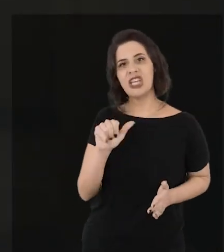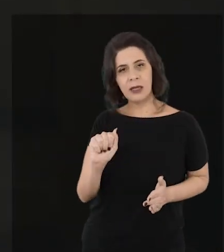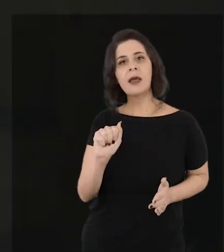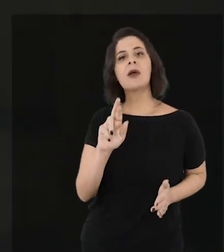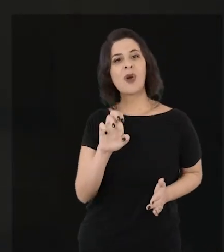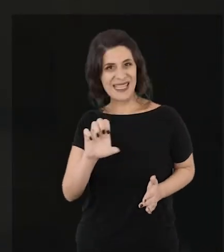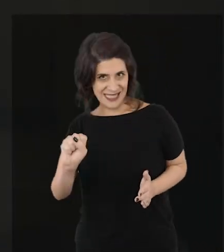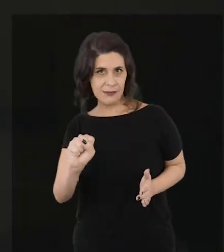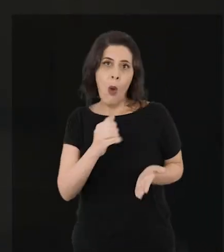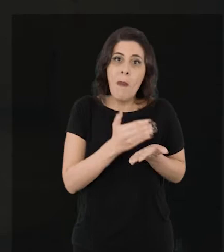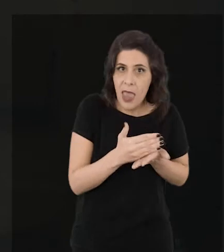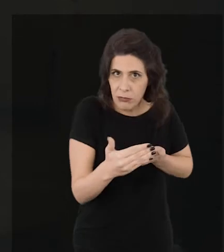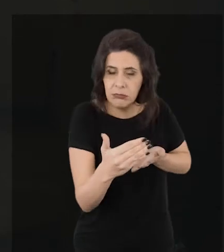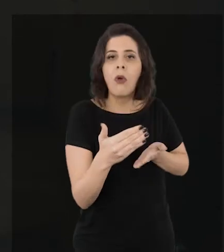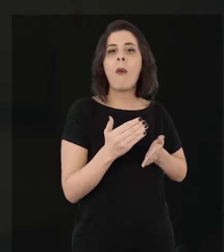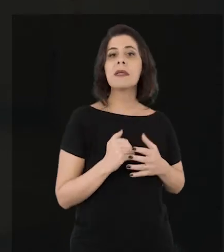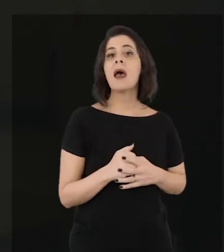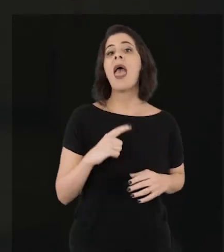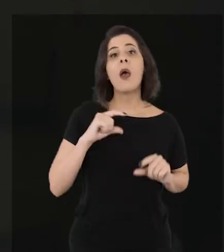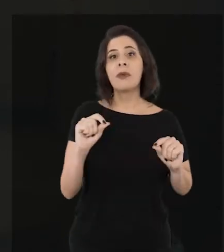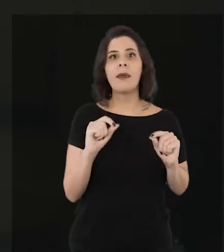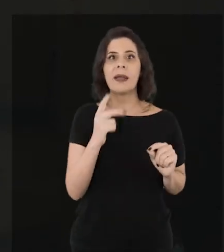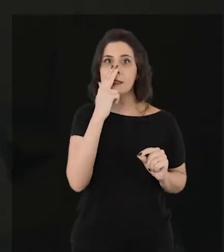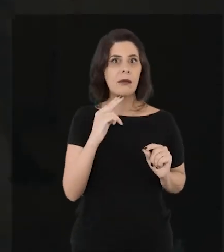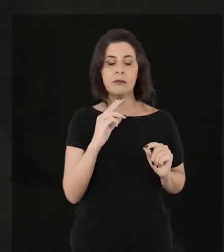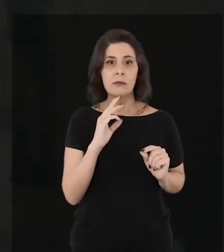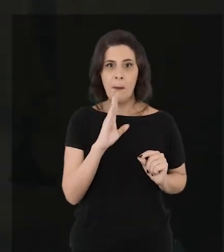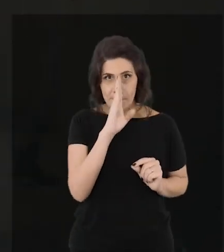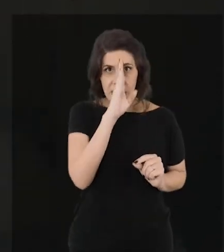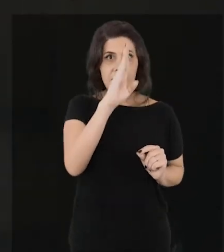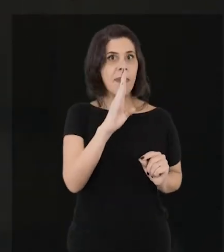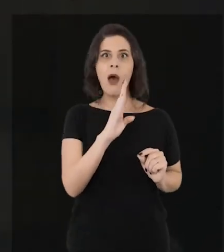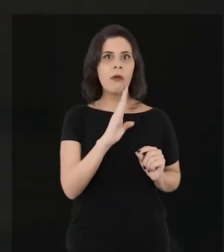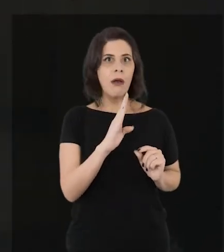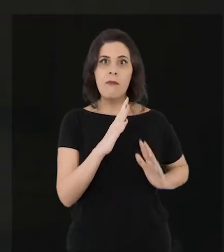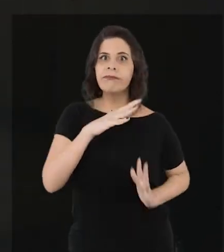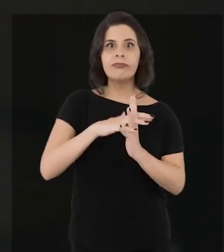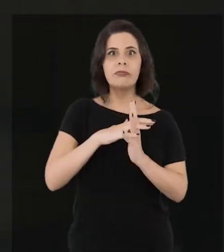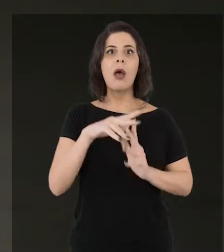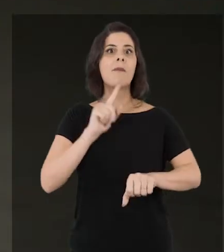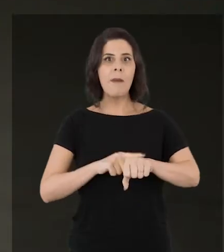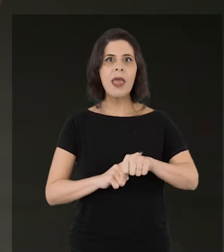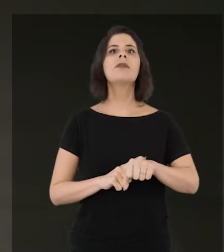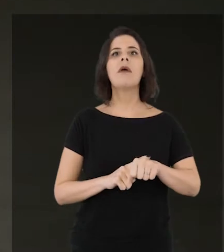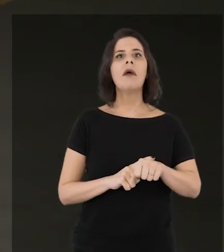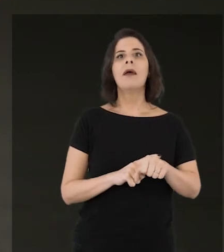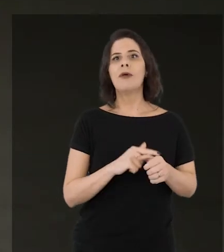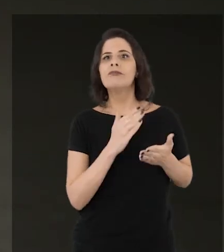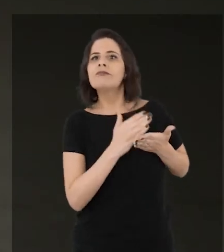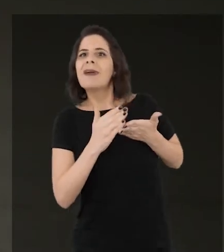if there is something like a climax, it happens about 2/3 into the text and in a way begins again. So